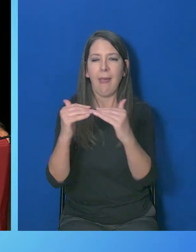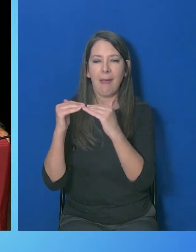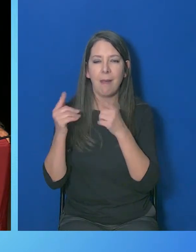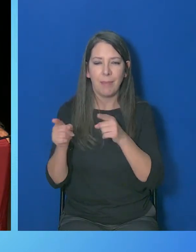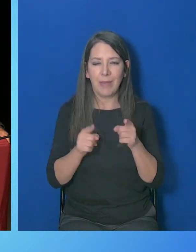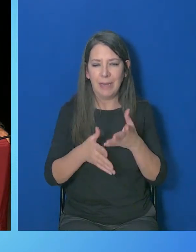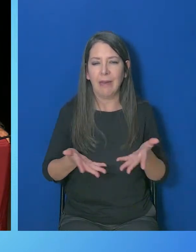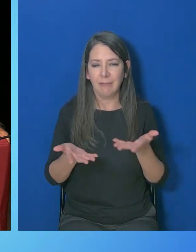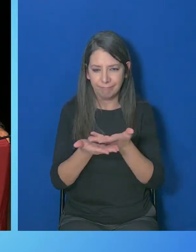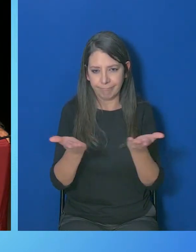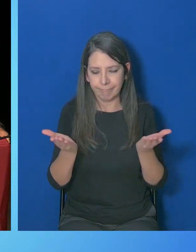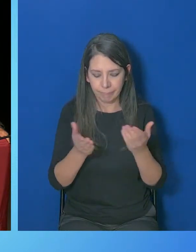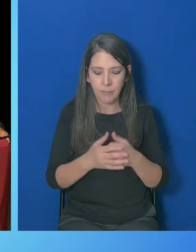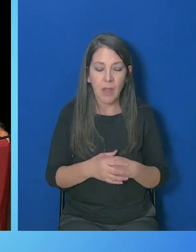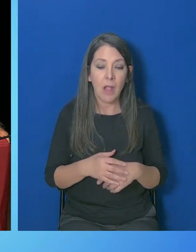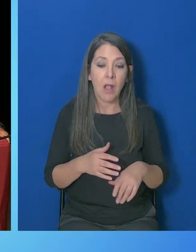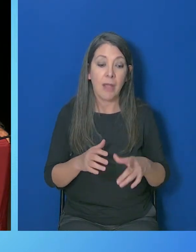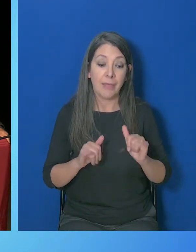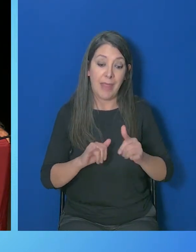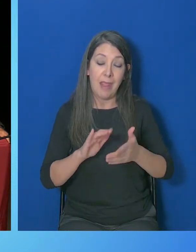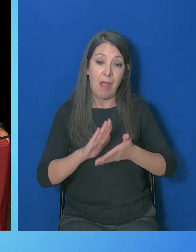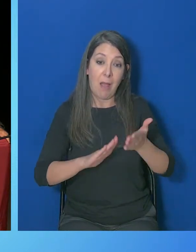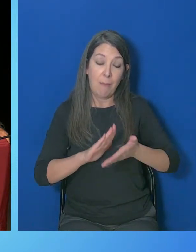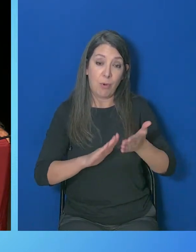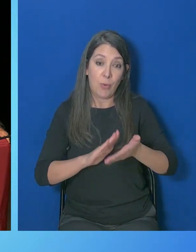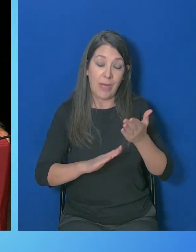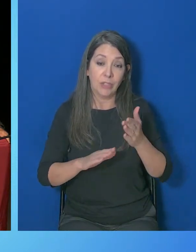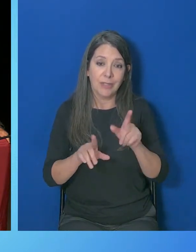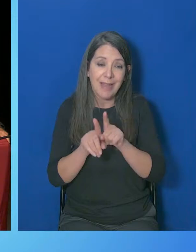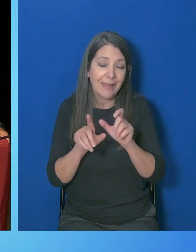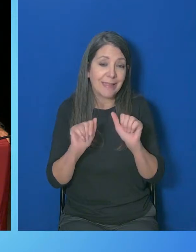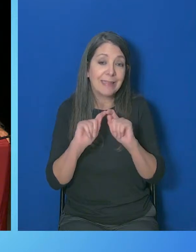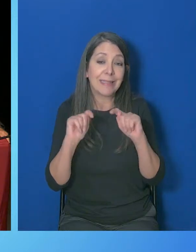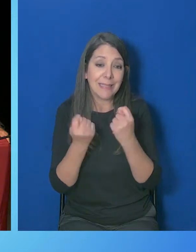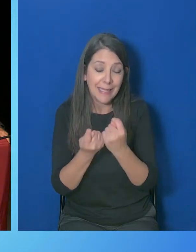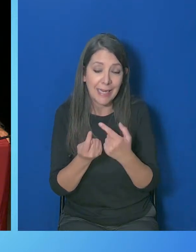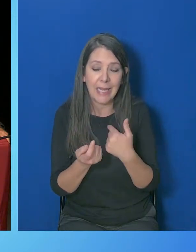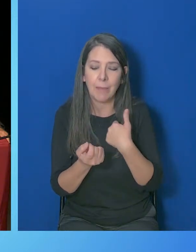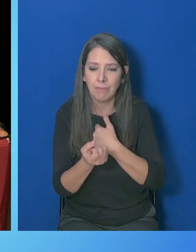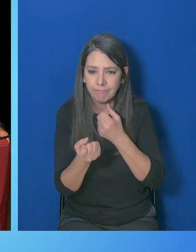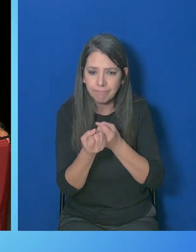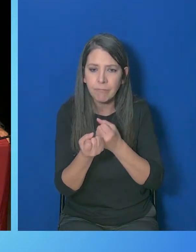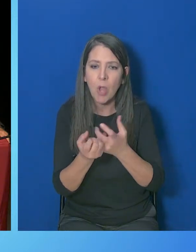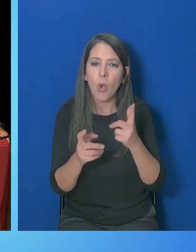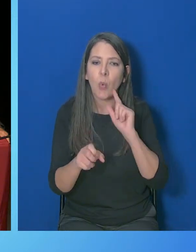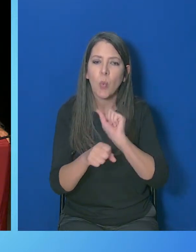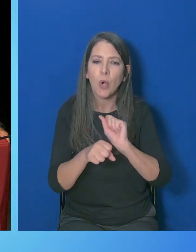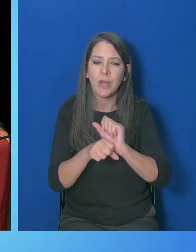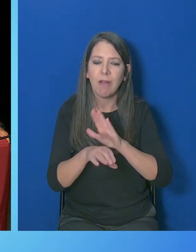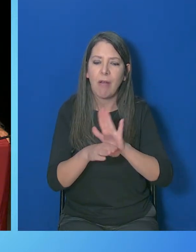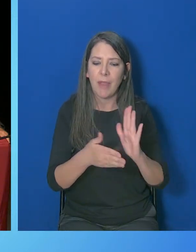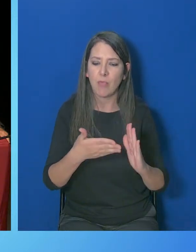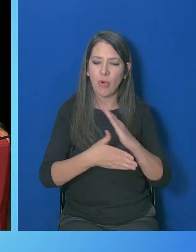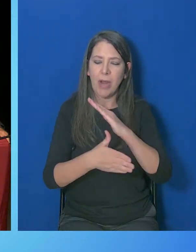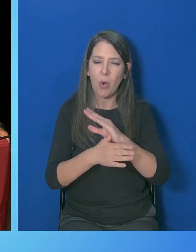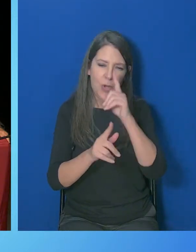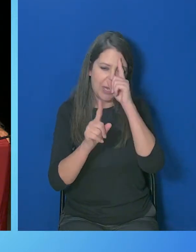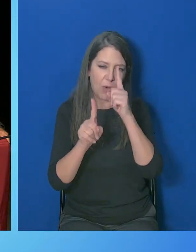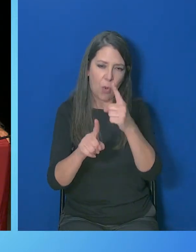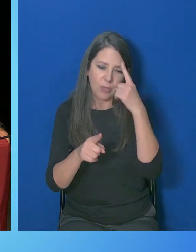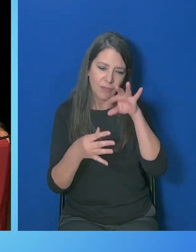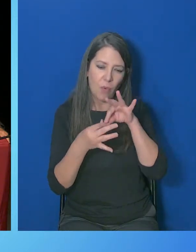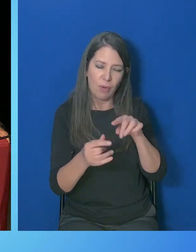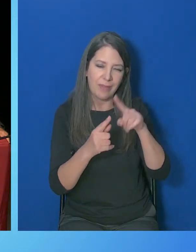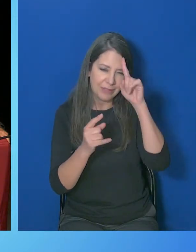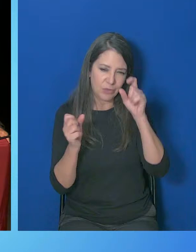Overall, the agency operations and support services team is working on their priority goals from the strategic